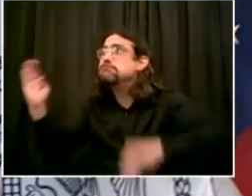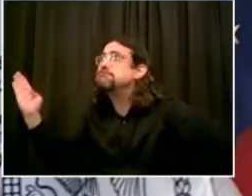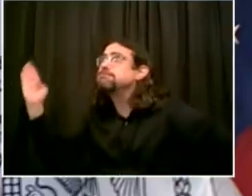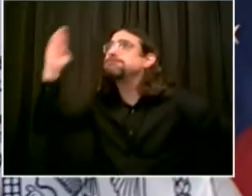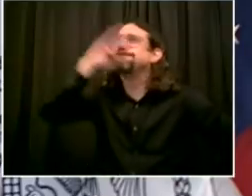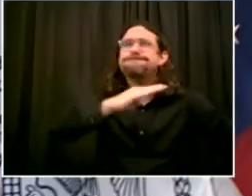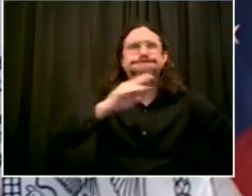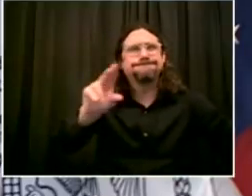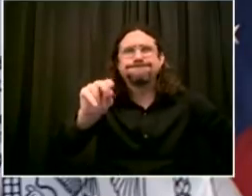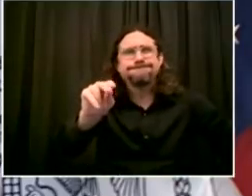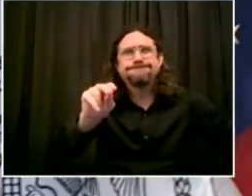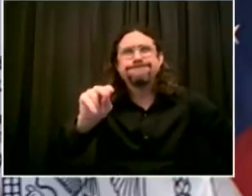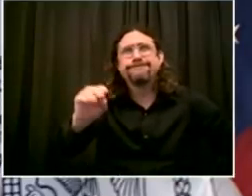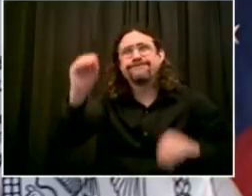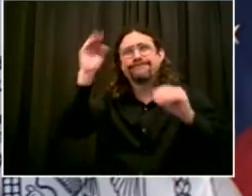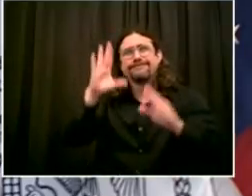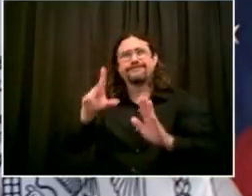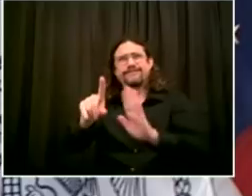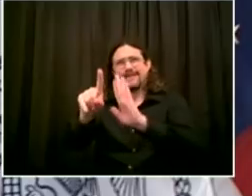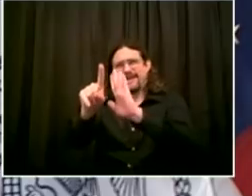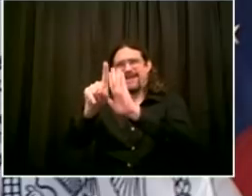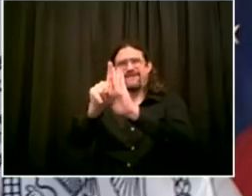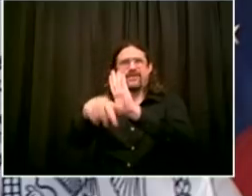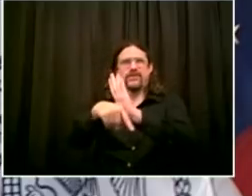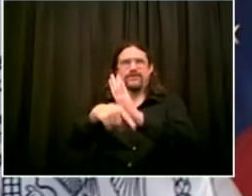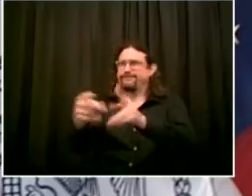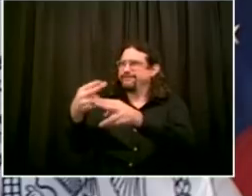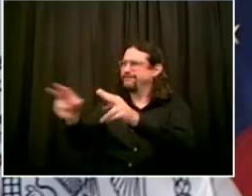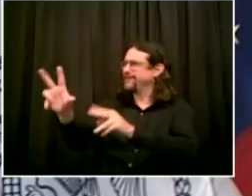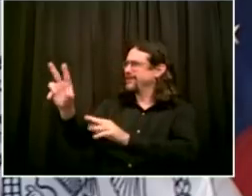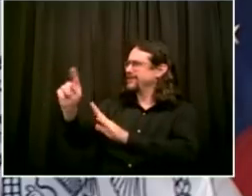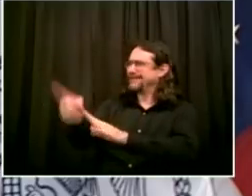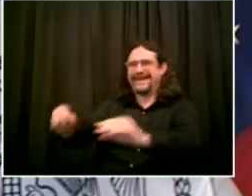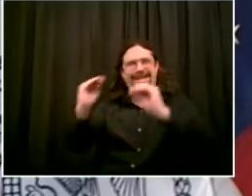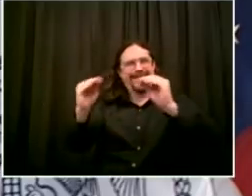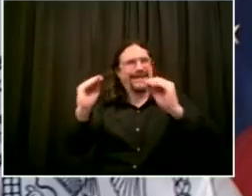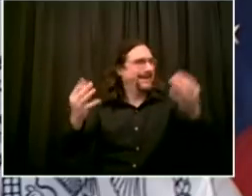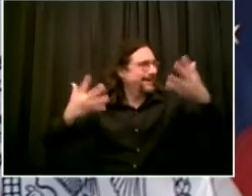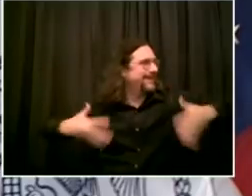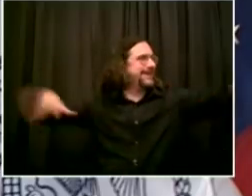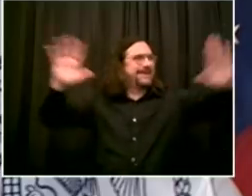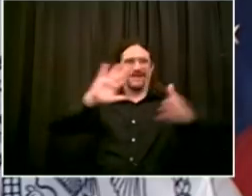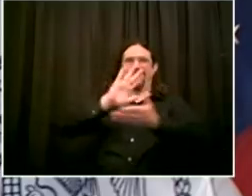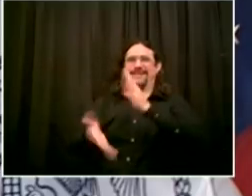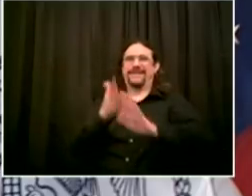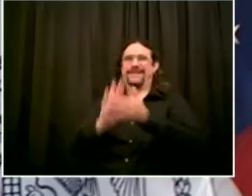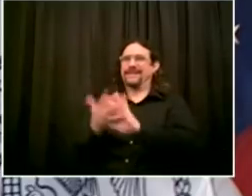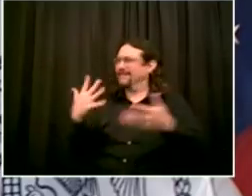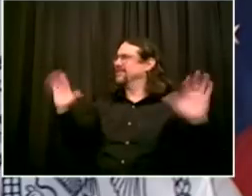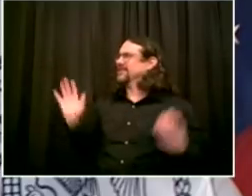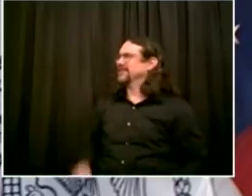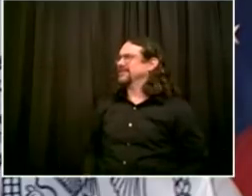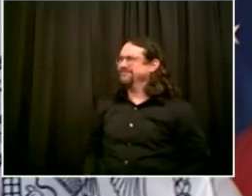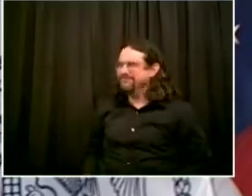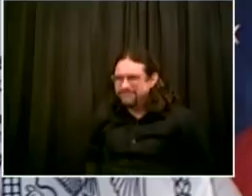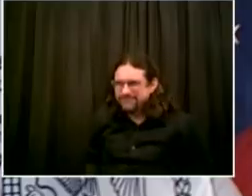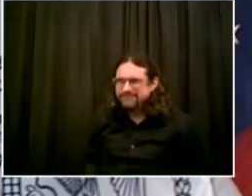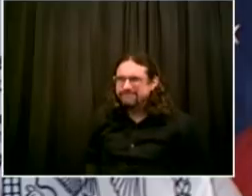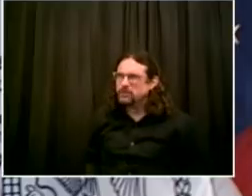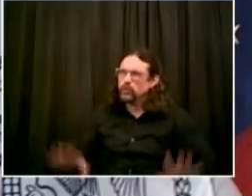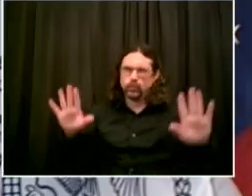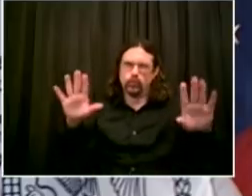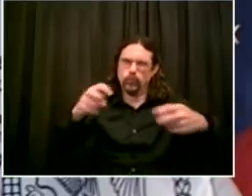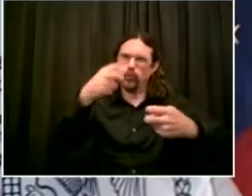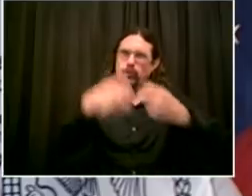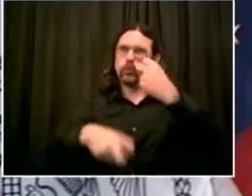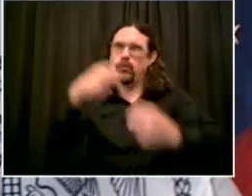new update compared to what we saw in the spring. And honestly, Sean, there's no one I've talked to in education from the chancellor